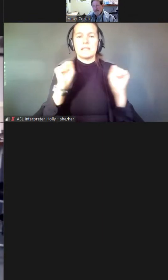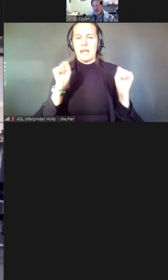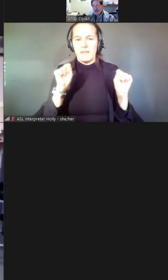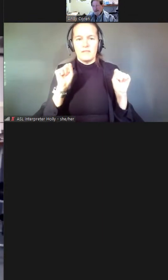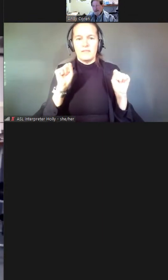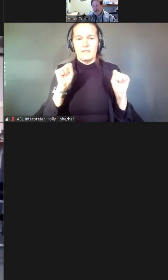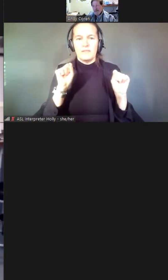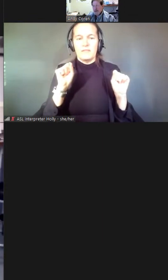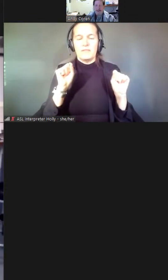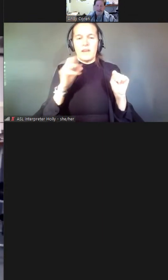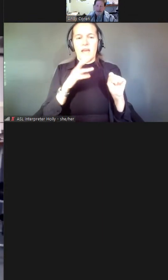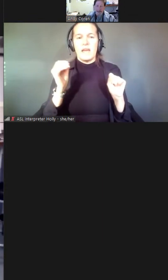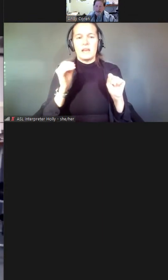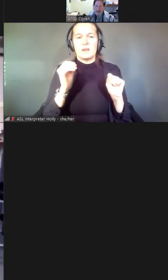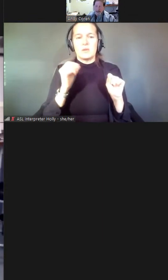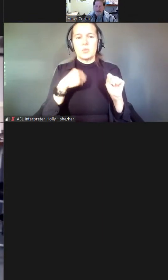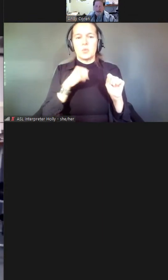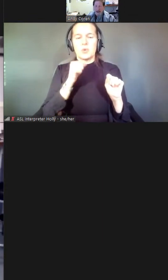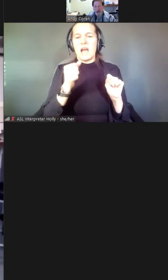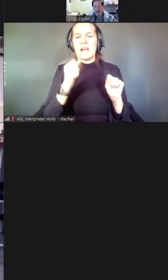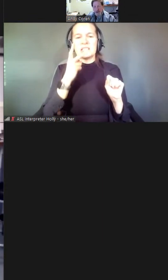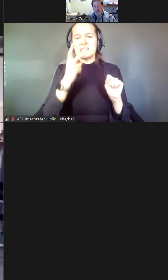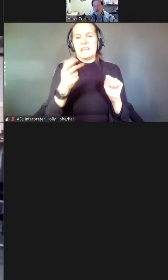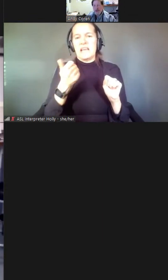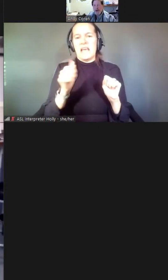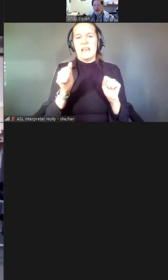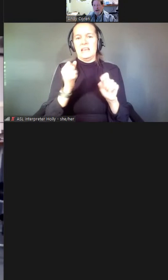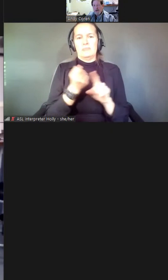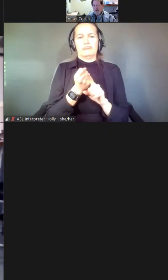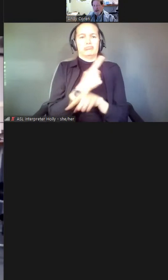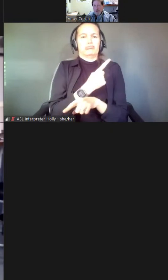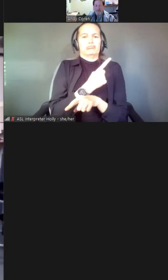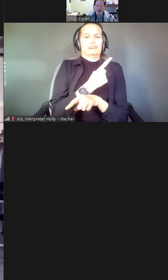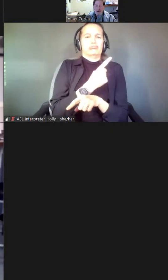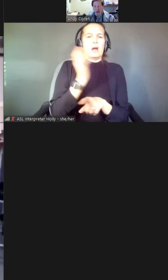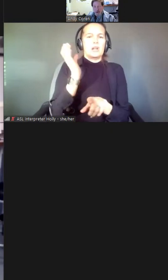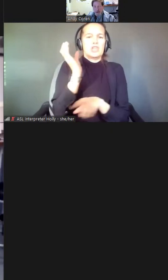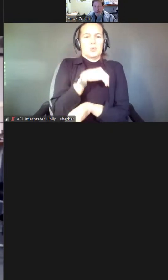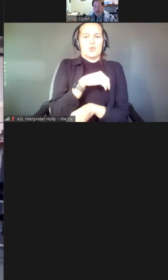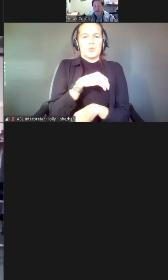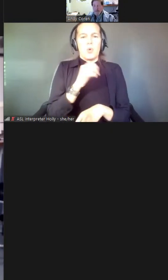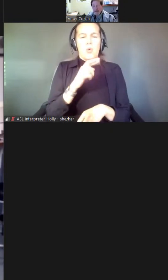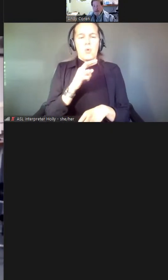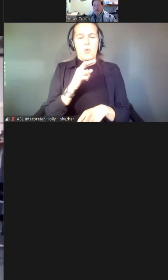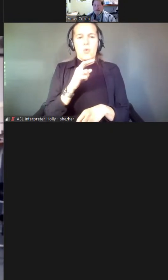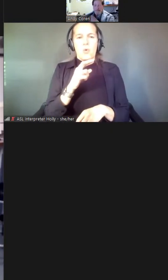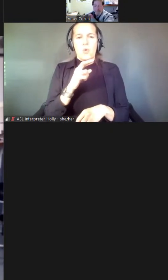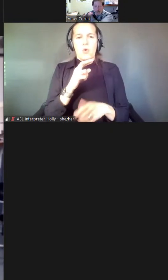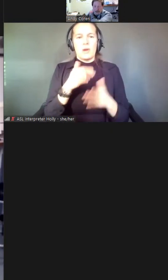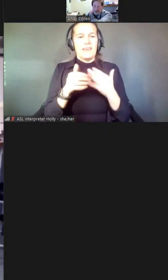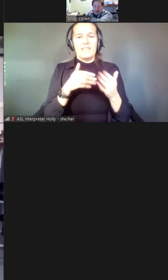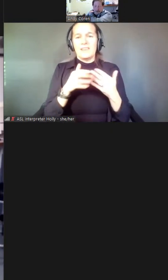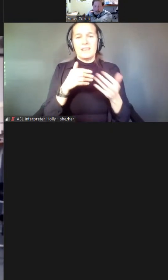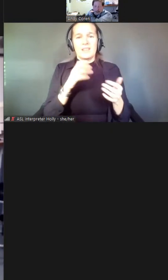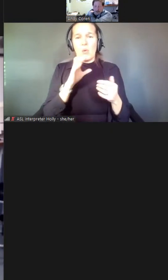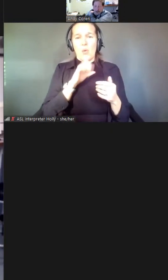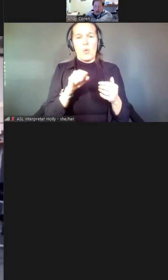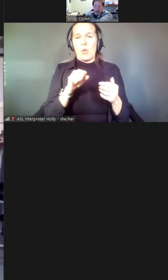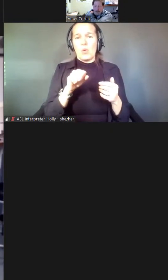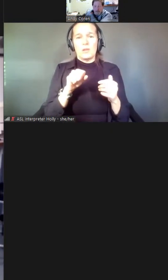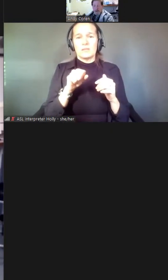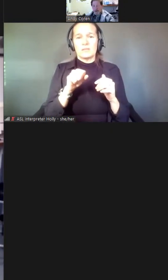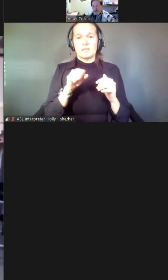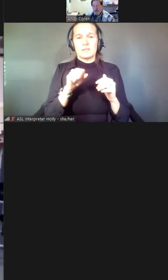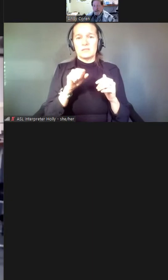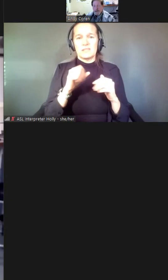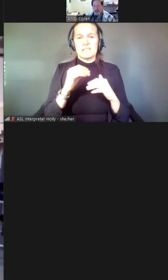and we're not seeing any unusual or even the old side effects that we saw